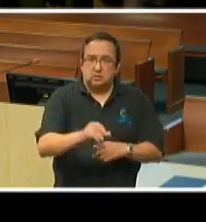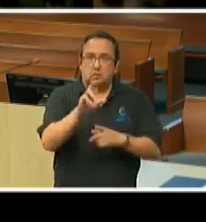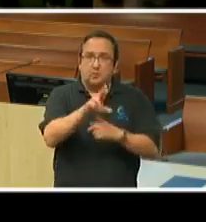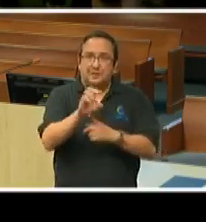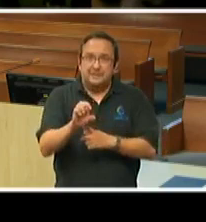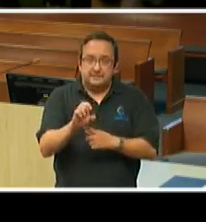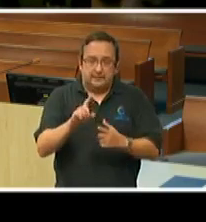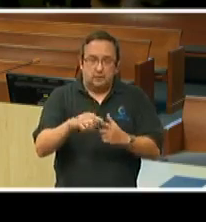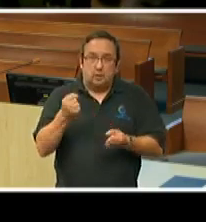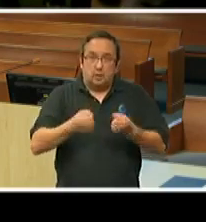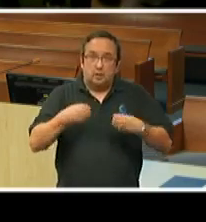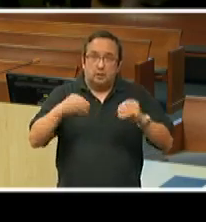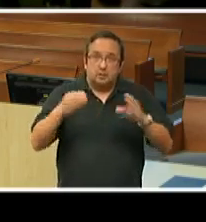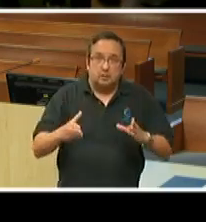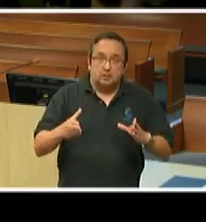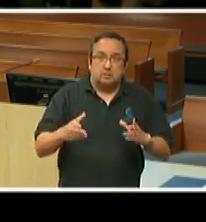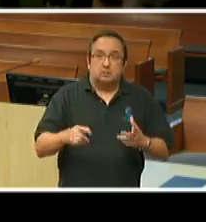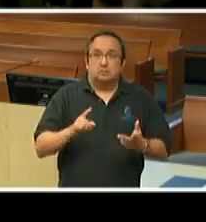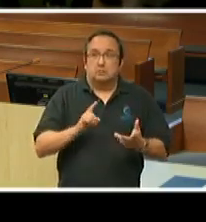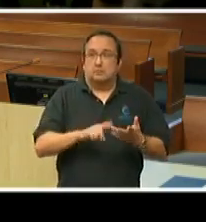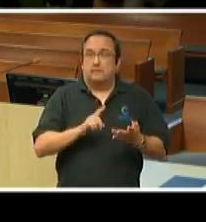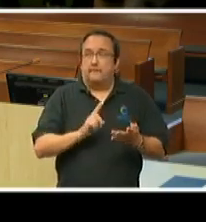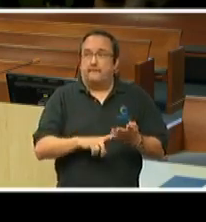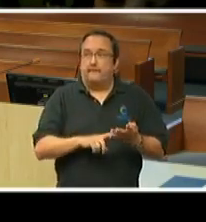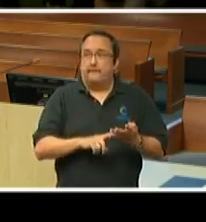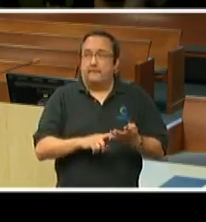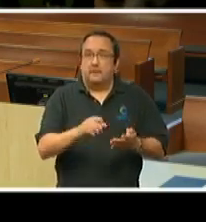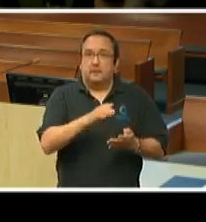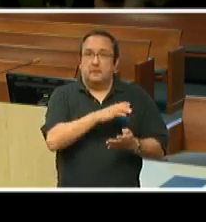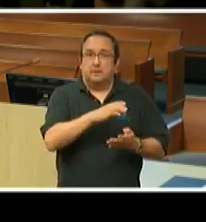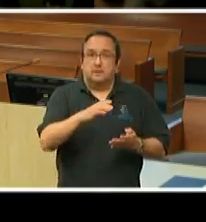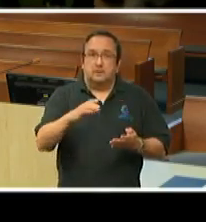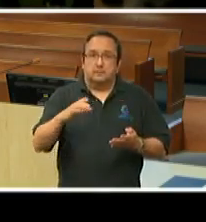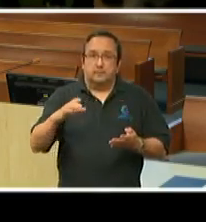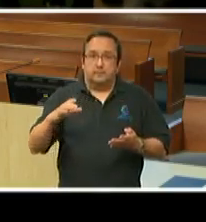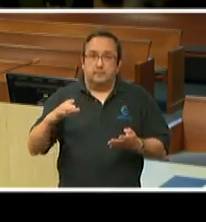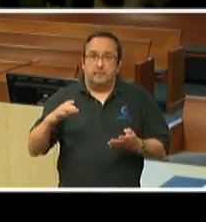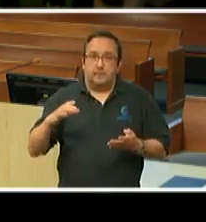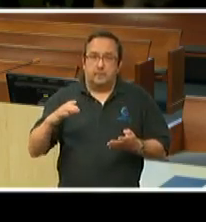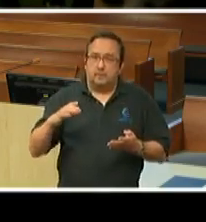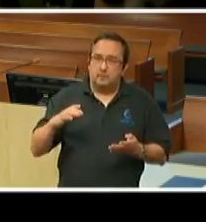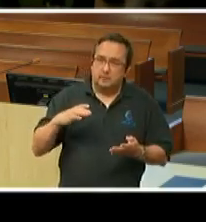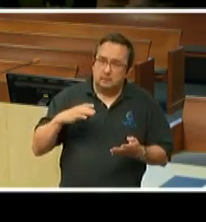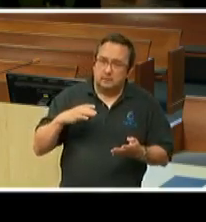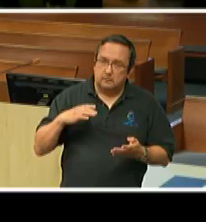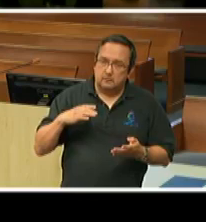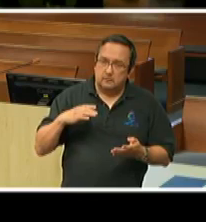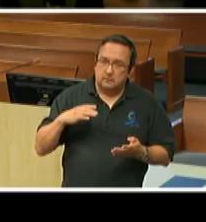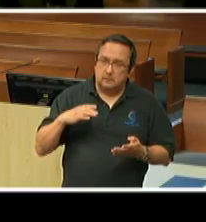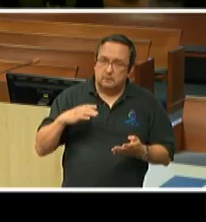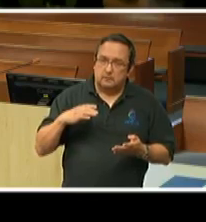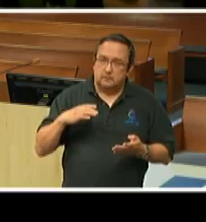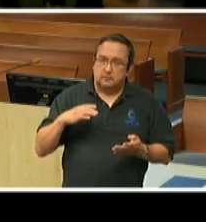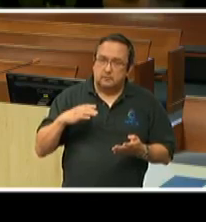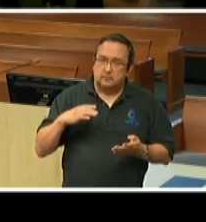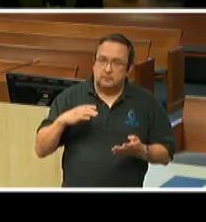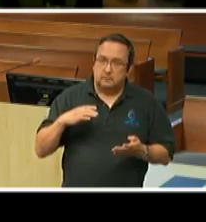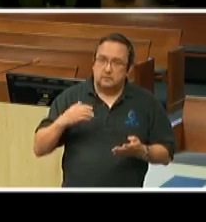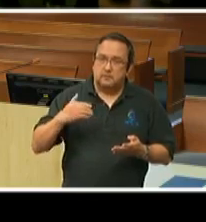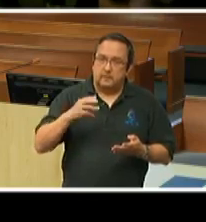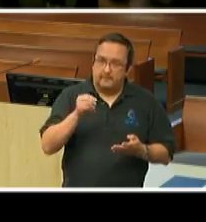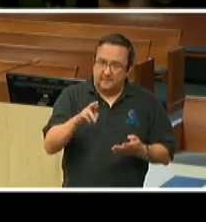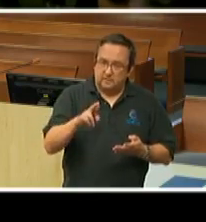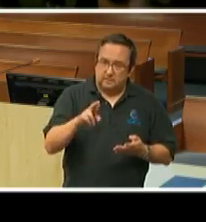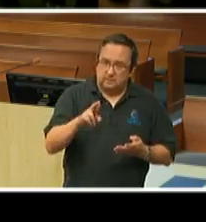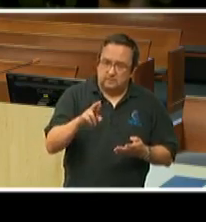car dealers, Commissioner Cornell added golf courses. We did have in Commissioner Chestnut's